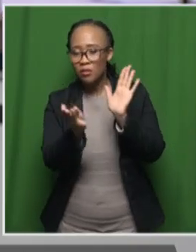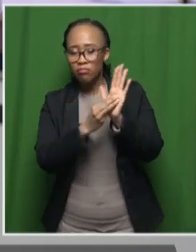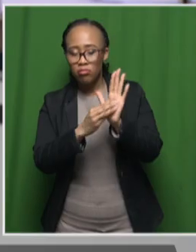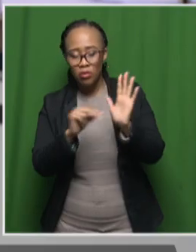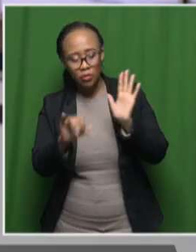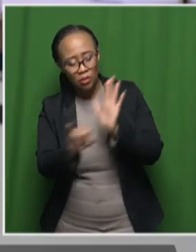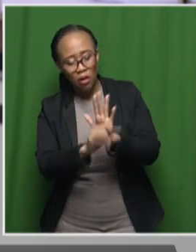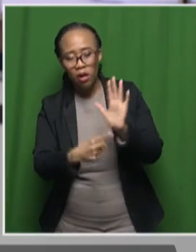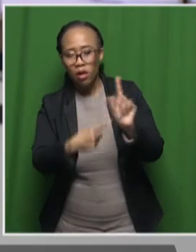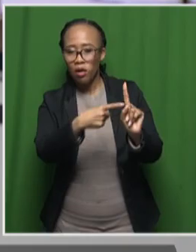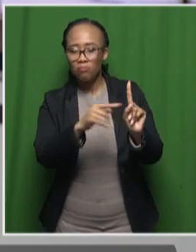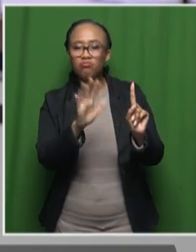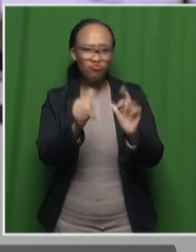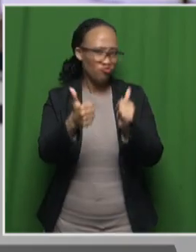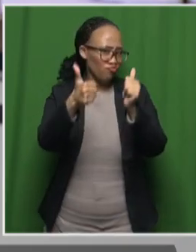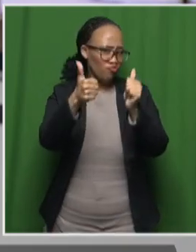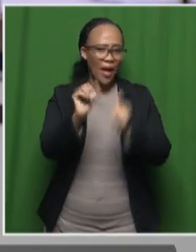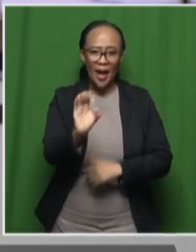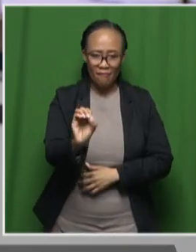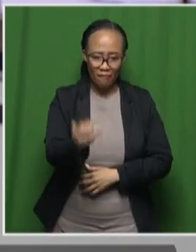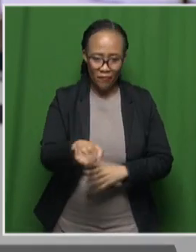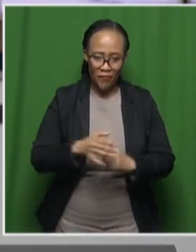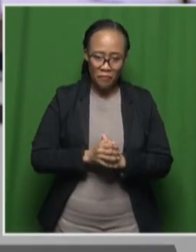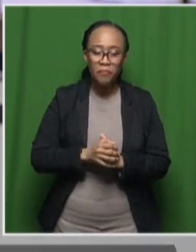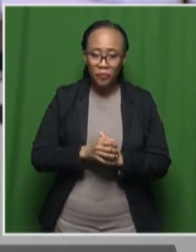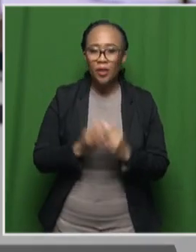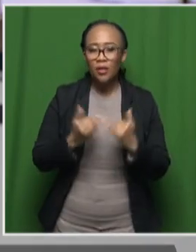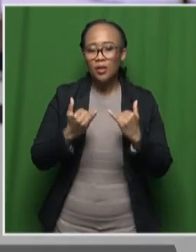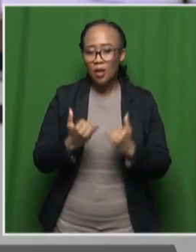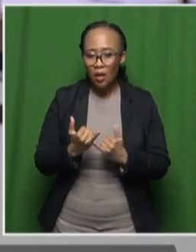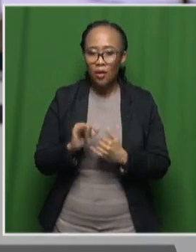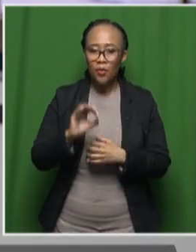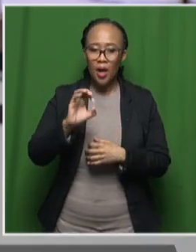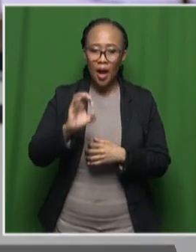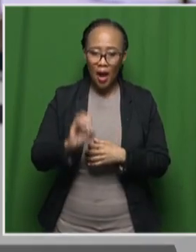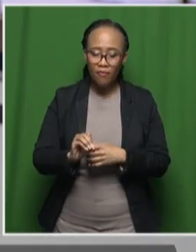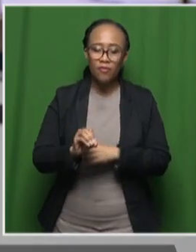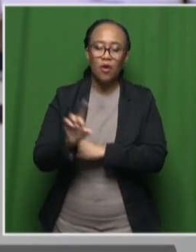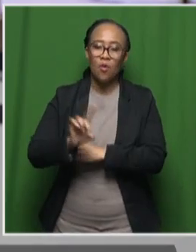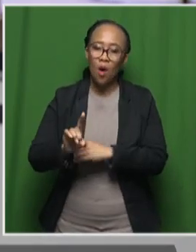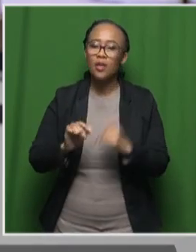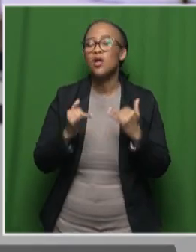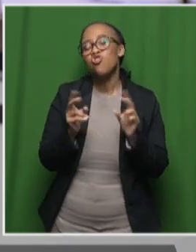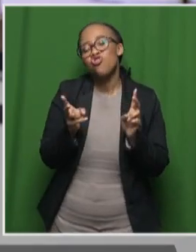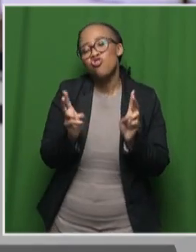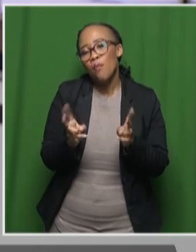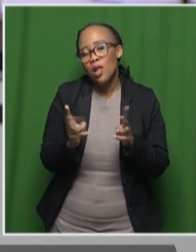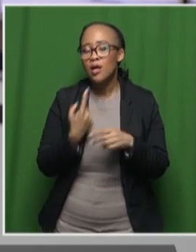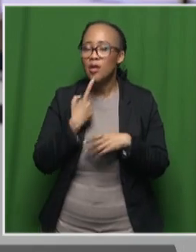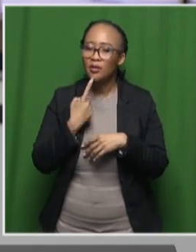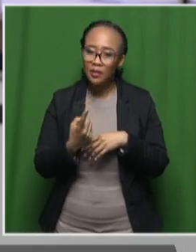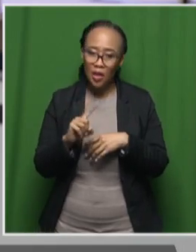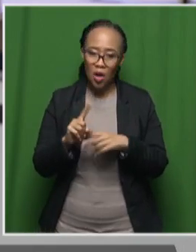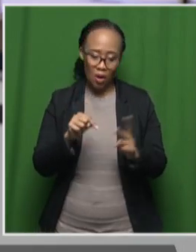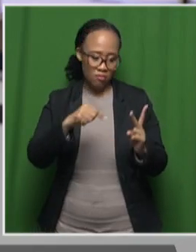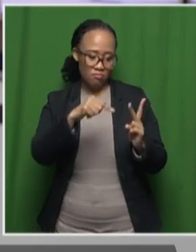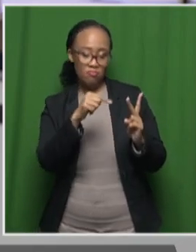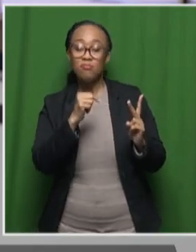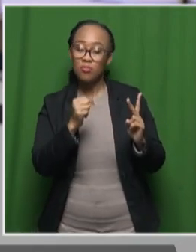course. There's a bit of a hill climb in it, which isn't usual in marathon courses. They normally set them out as fast paced. So she'll be in the mix as